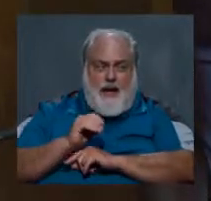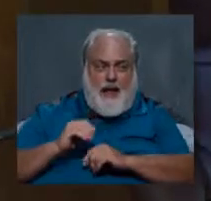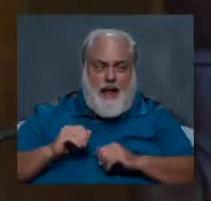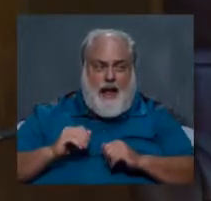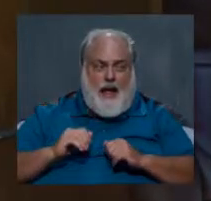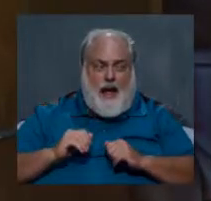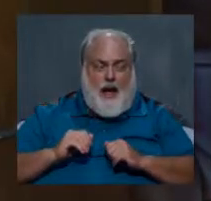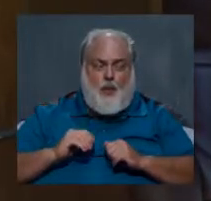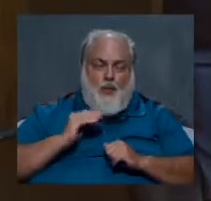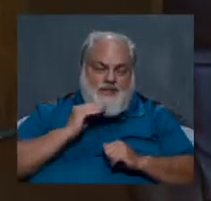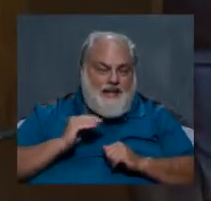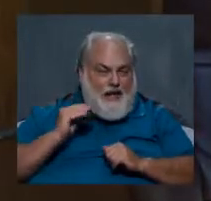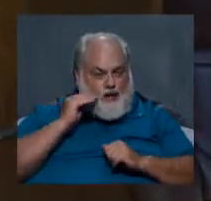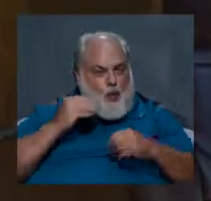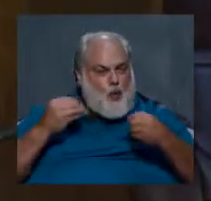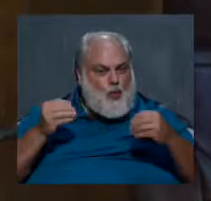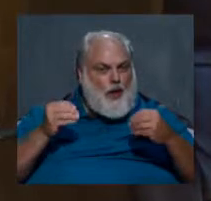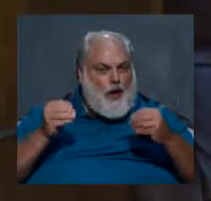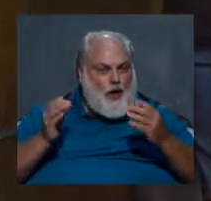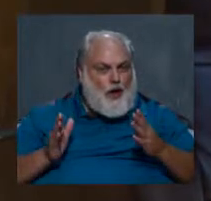residential realtor, and